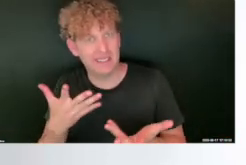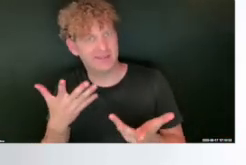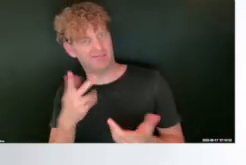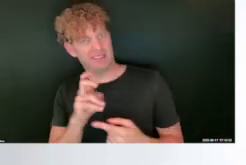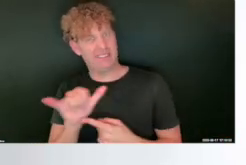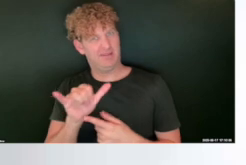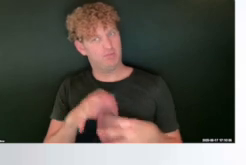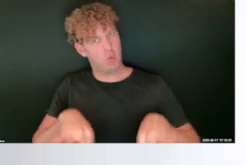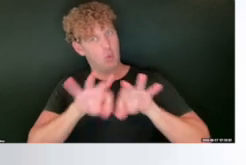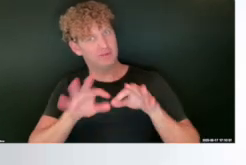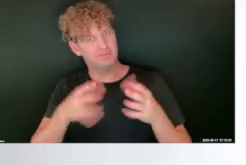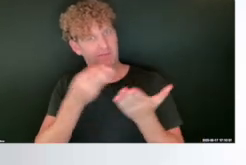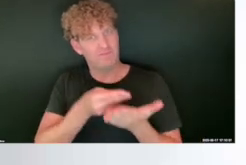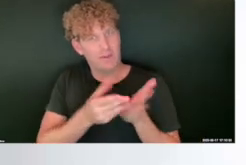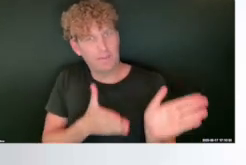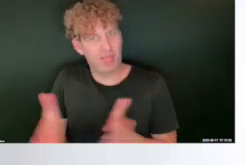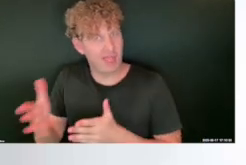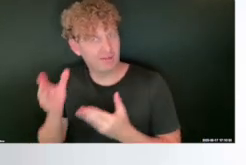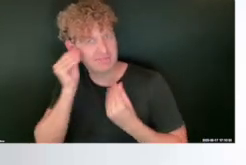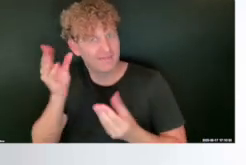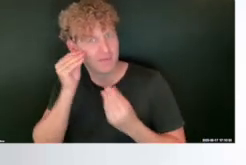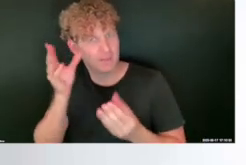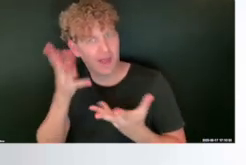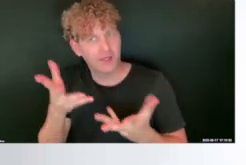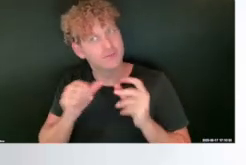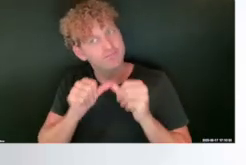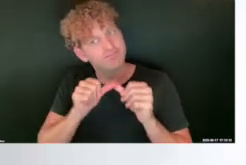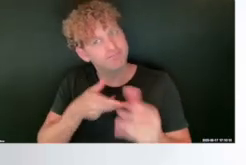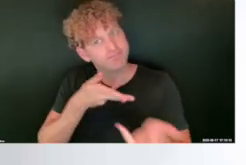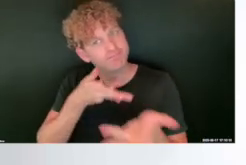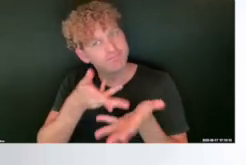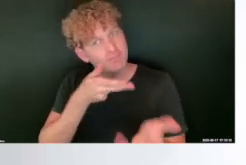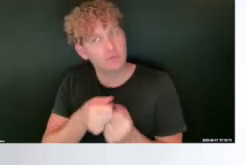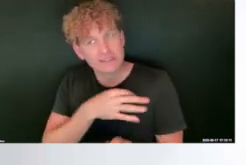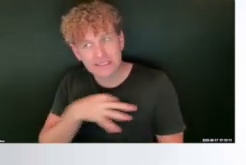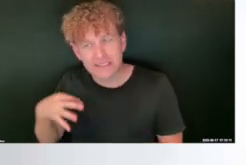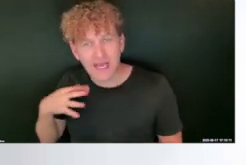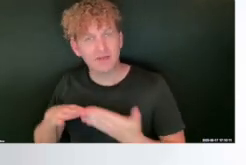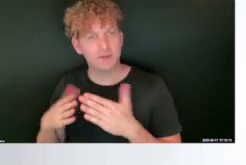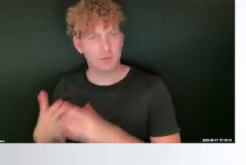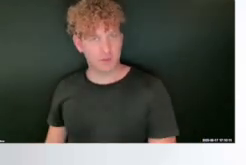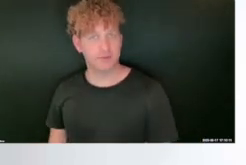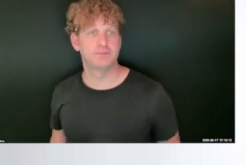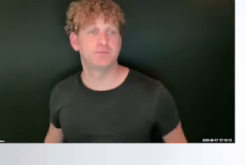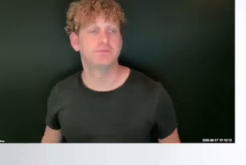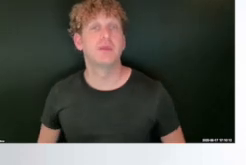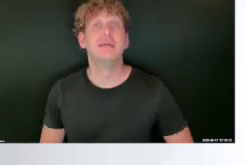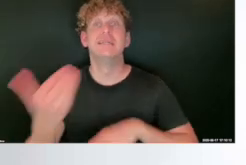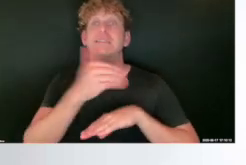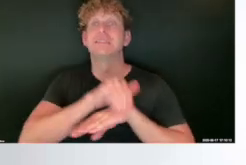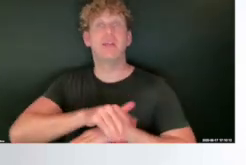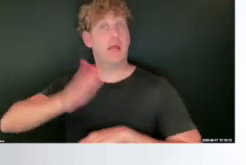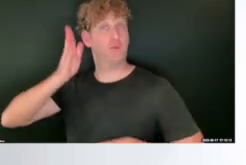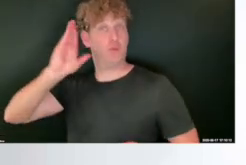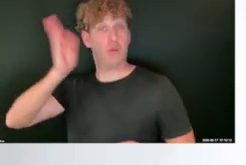So in this section, I'll cover a bit about CARB and our incentive programs, as well as what the funding plan